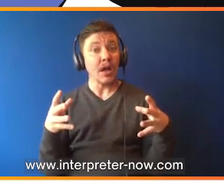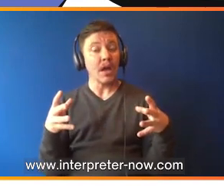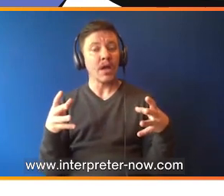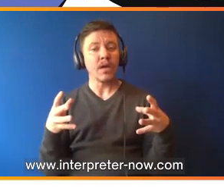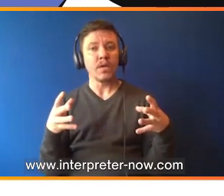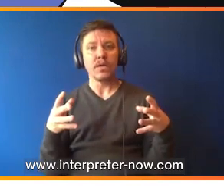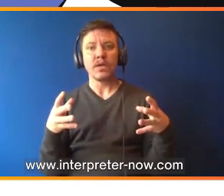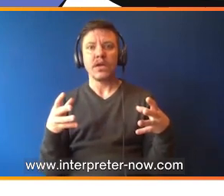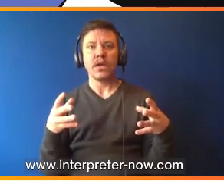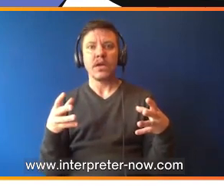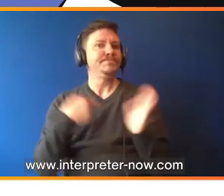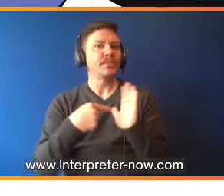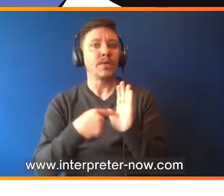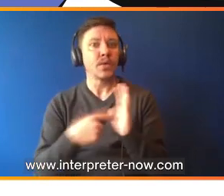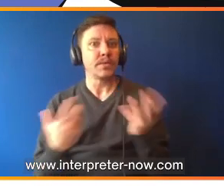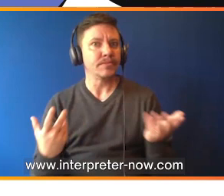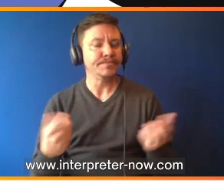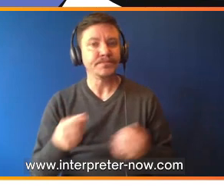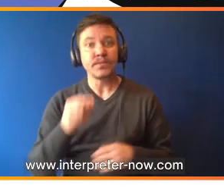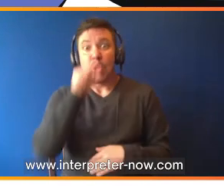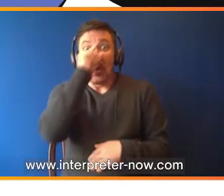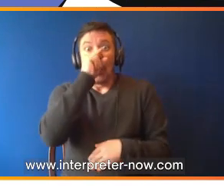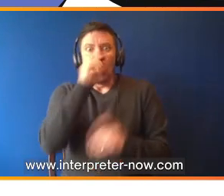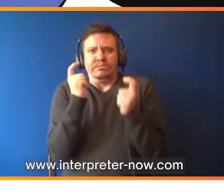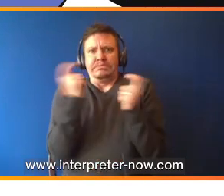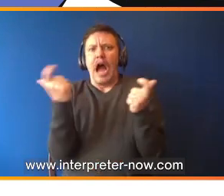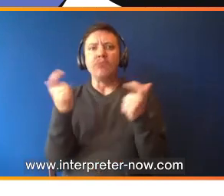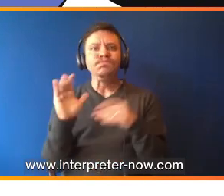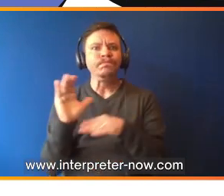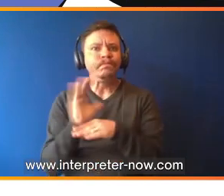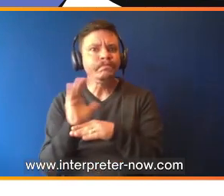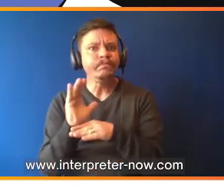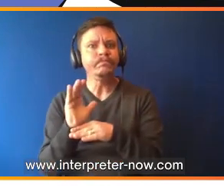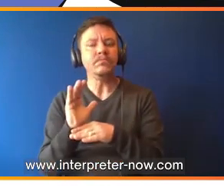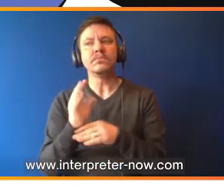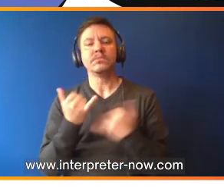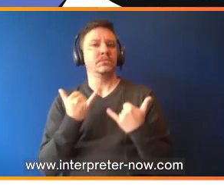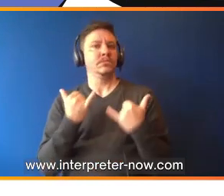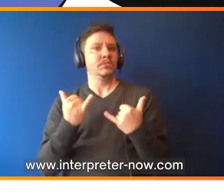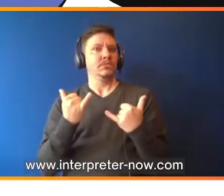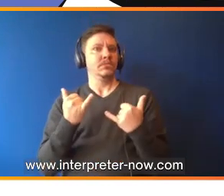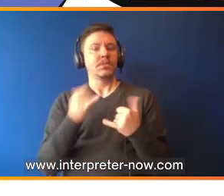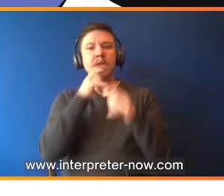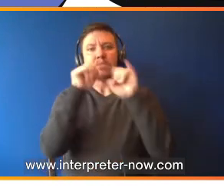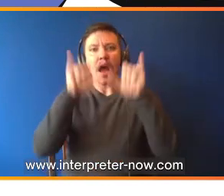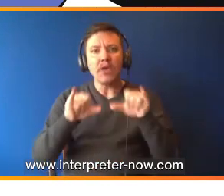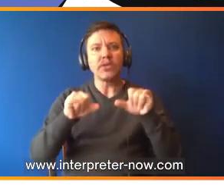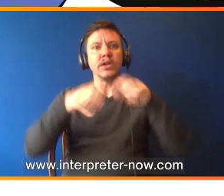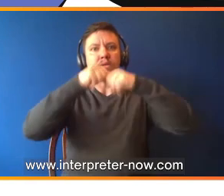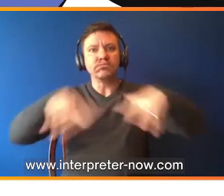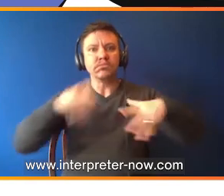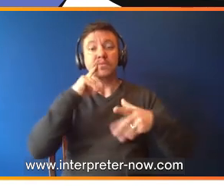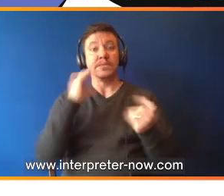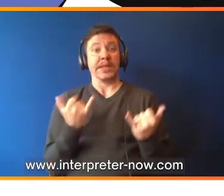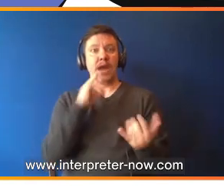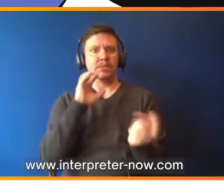a product team, and the designers were like, well, and I was talking about empathy and working with them on how to deepen their empathy skills. Yeah. And the designers